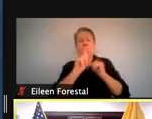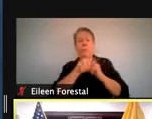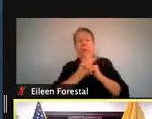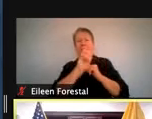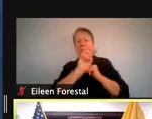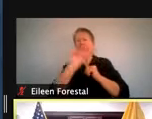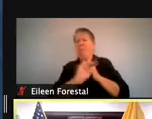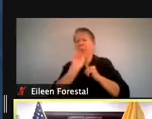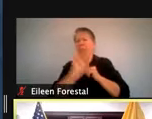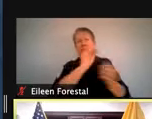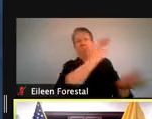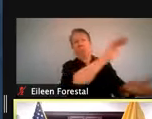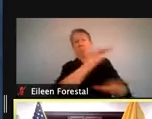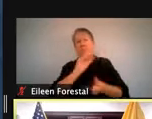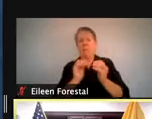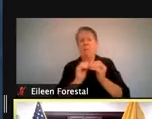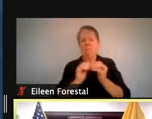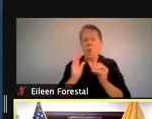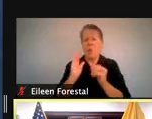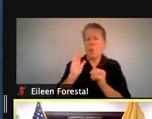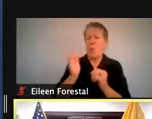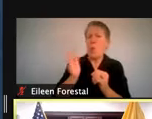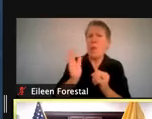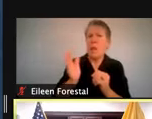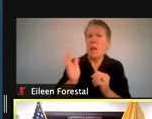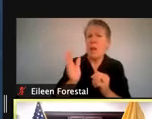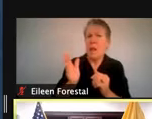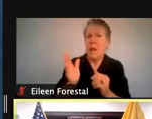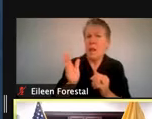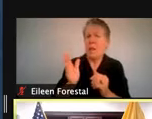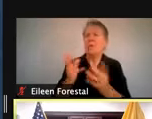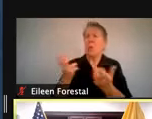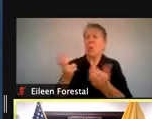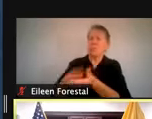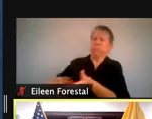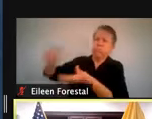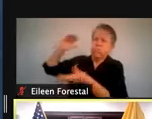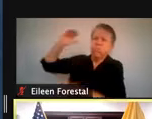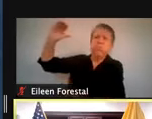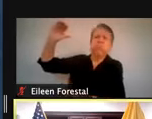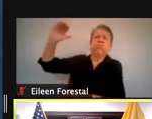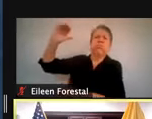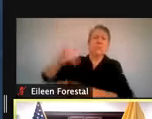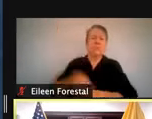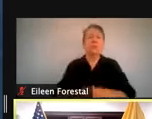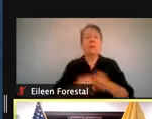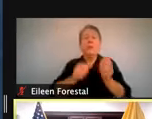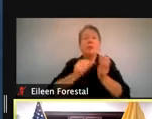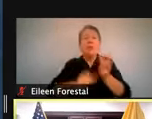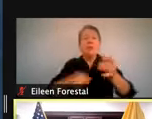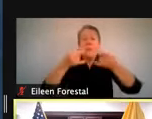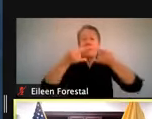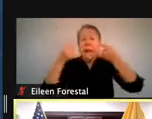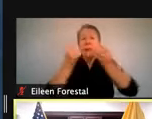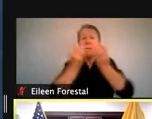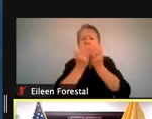will easily exceed our target. Next, for surgical masks, and you can see all this on your screens, we currently